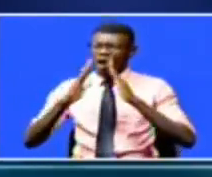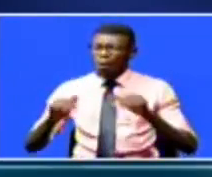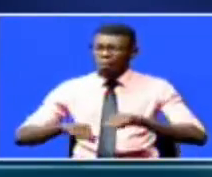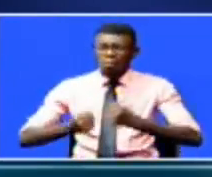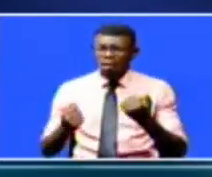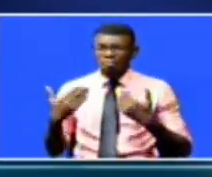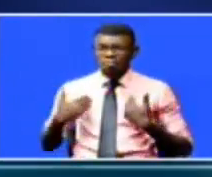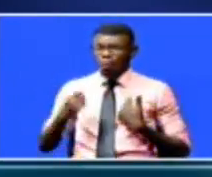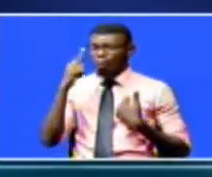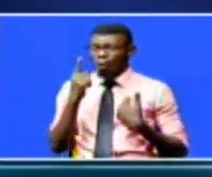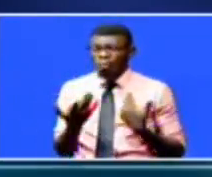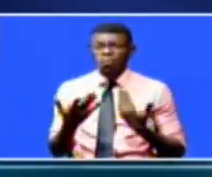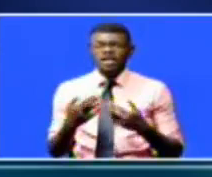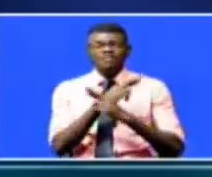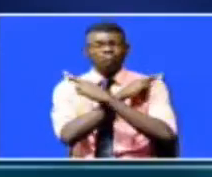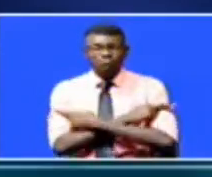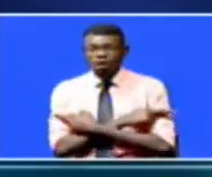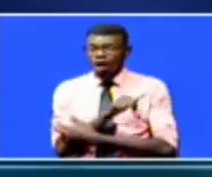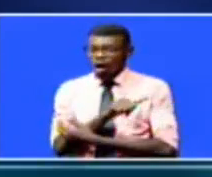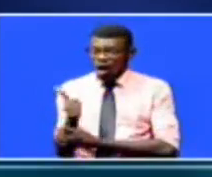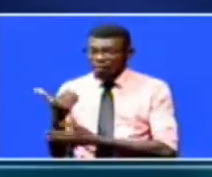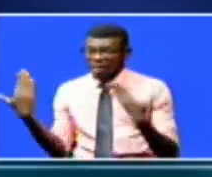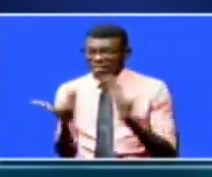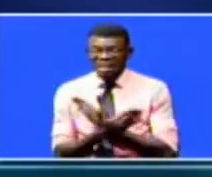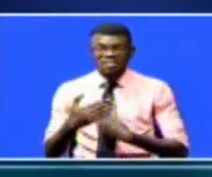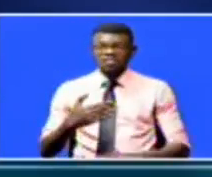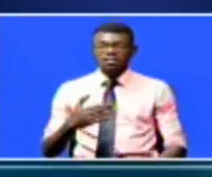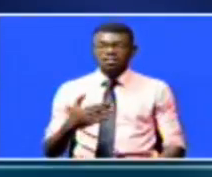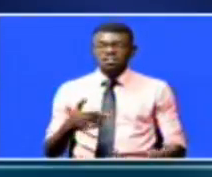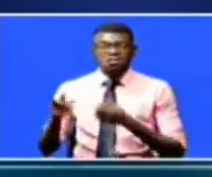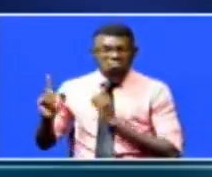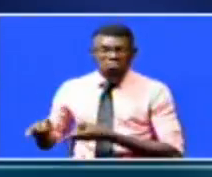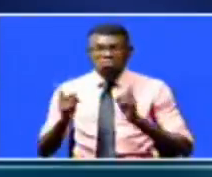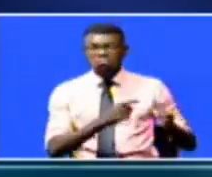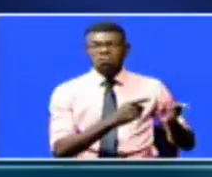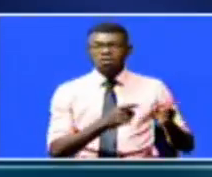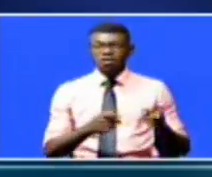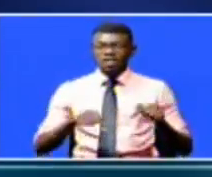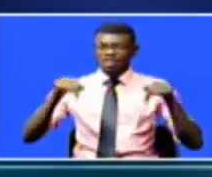wako nyumbani, wengine wanatembea usiku, sasa ndio tumeamua leo.